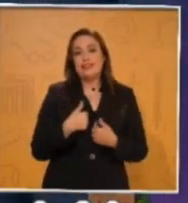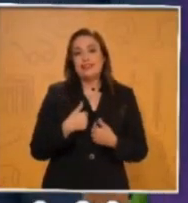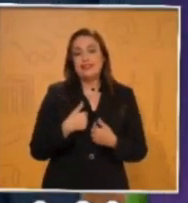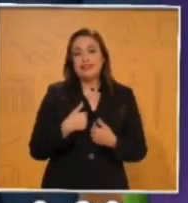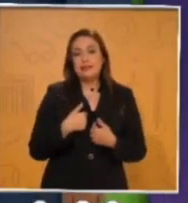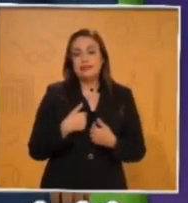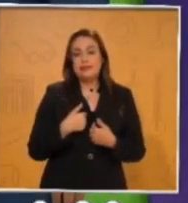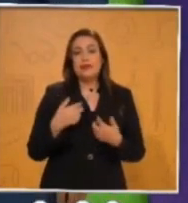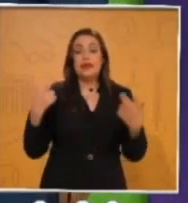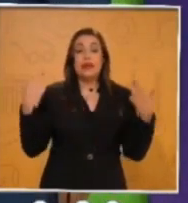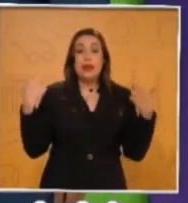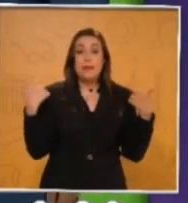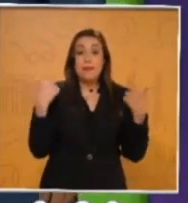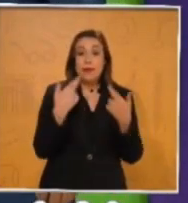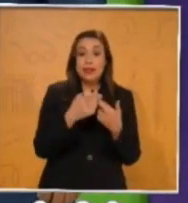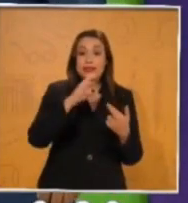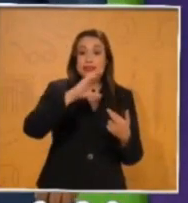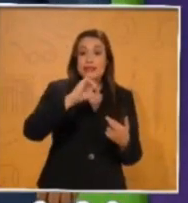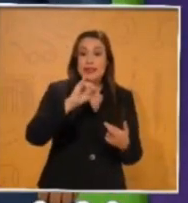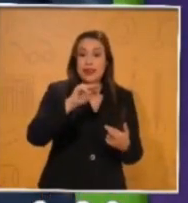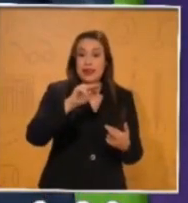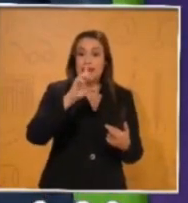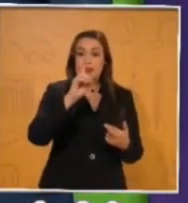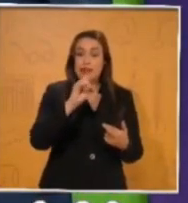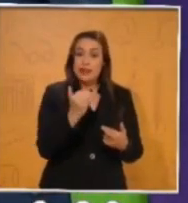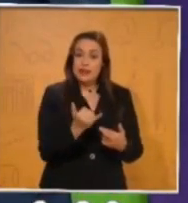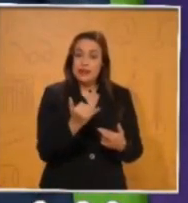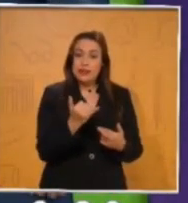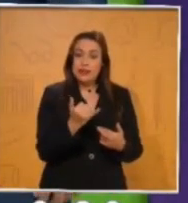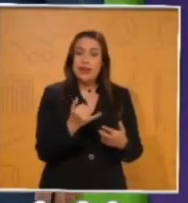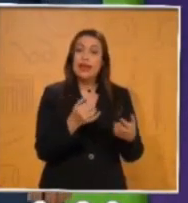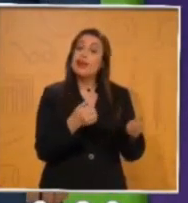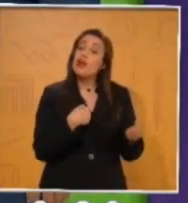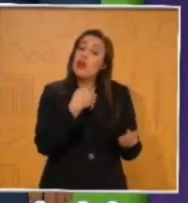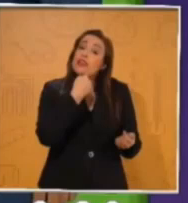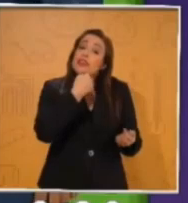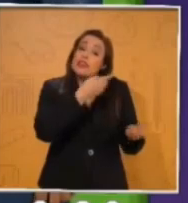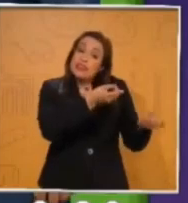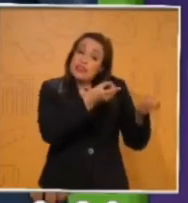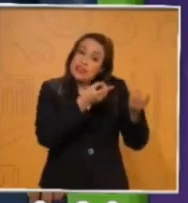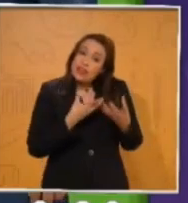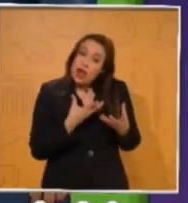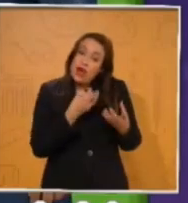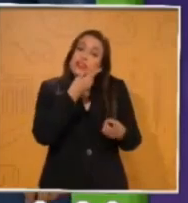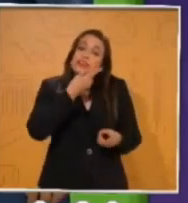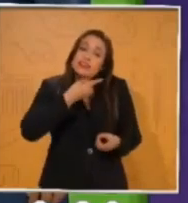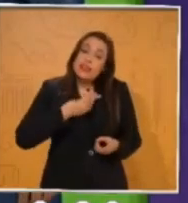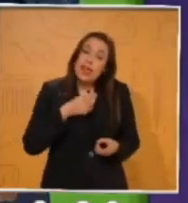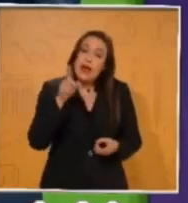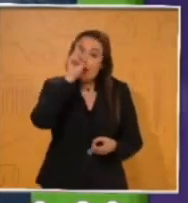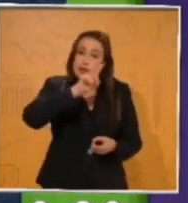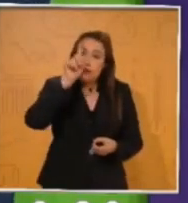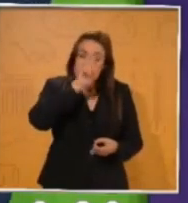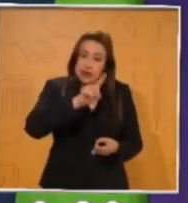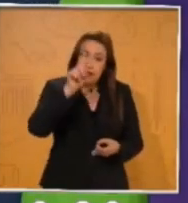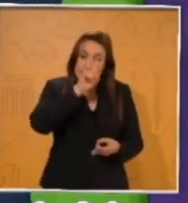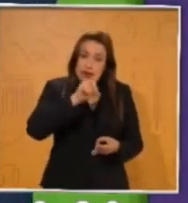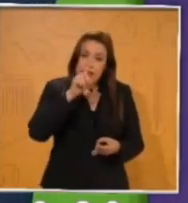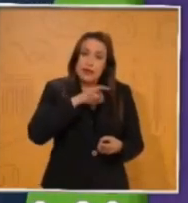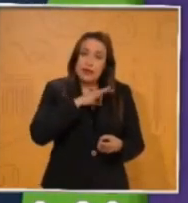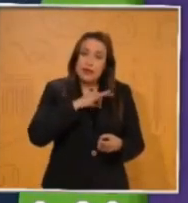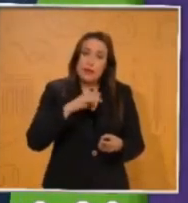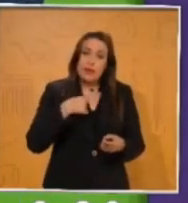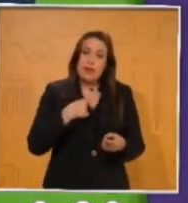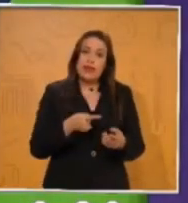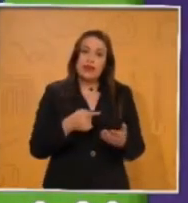Teacher Cindy gave us the recommendation to drink water. This action,